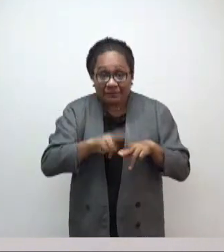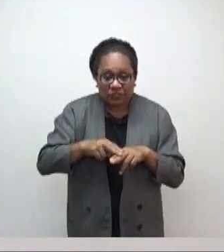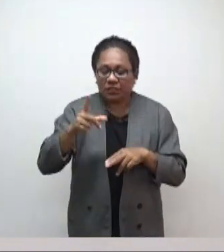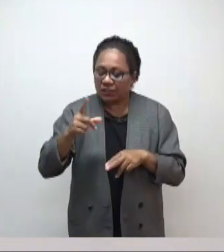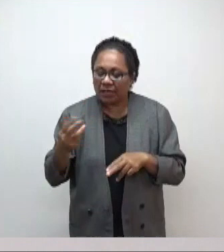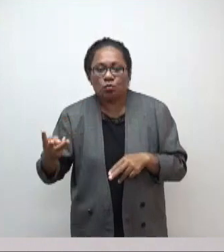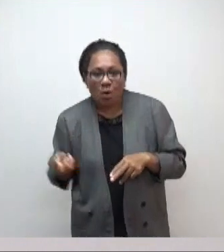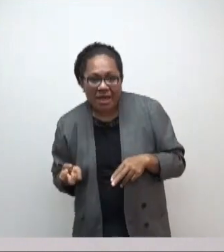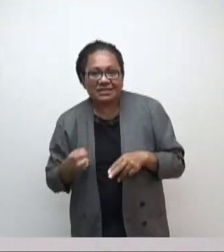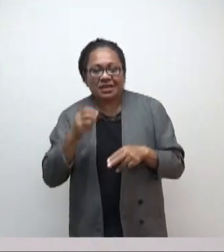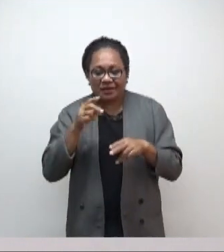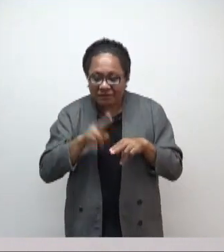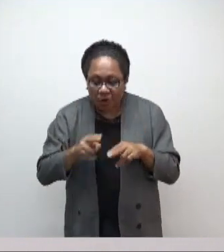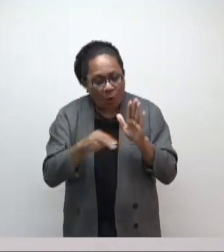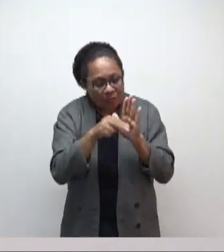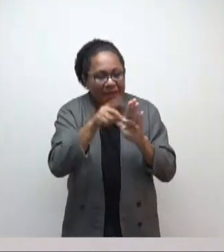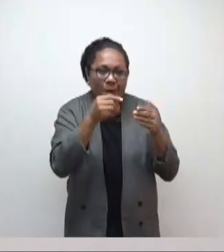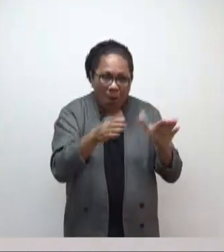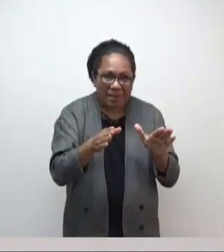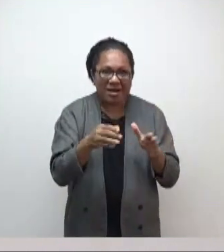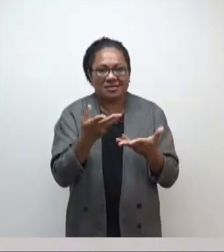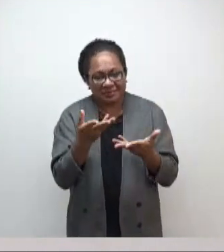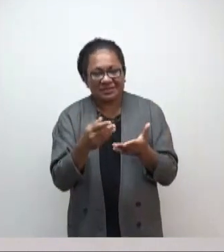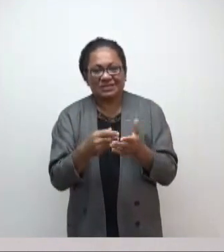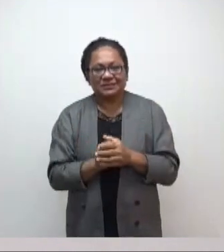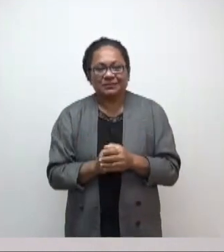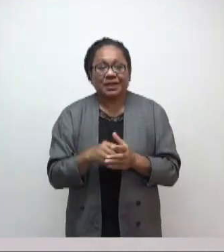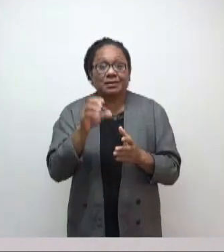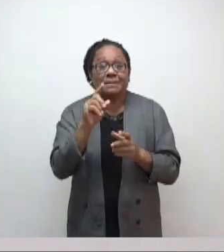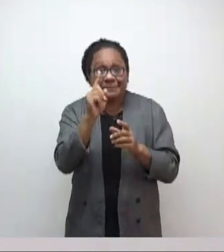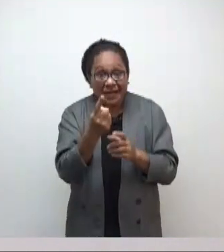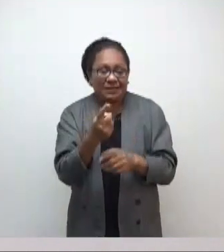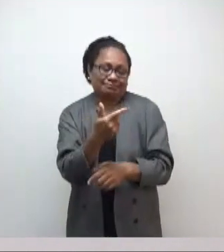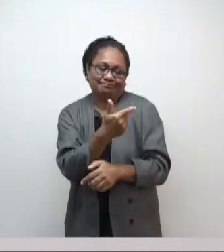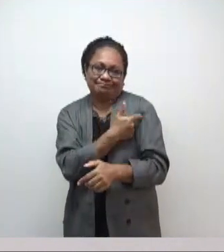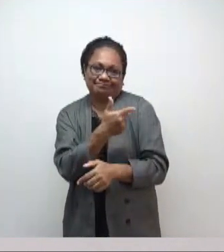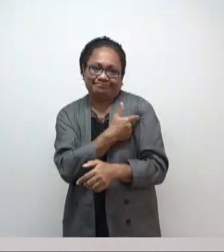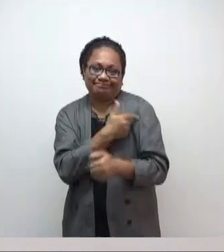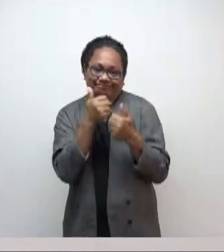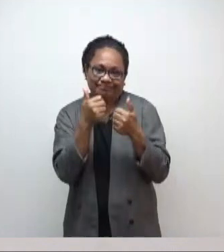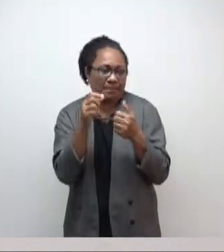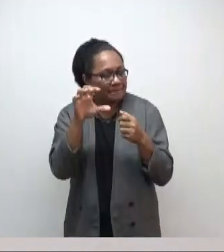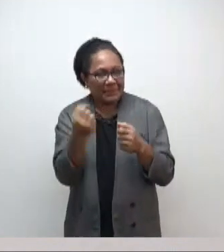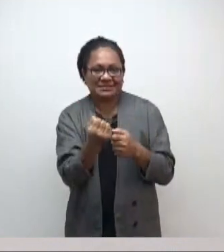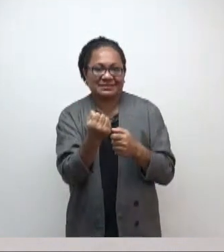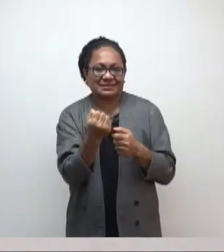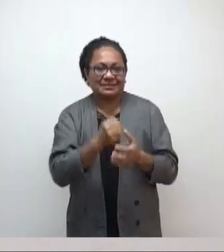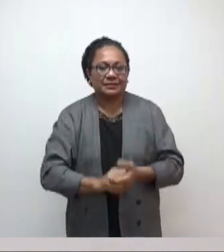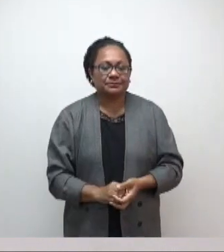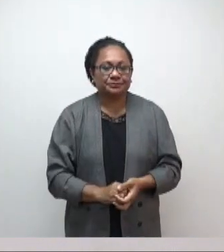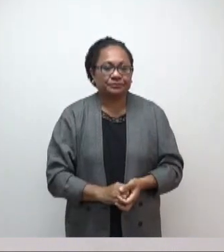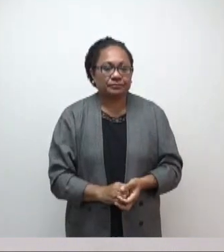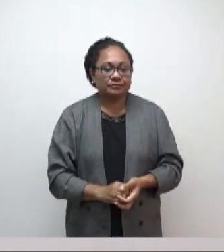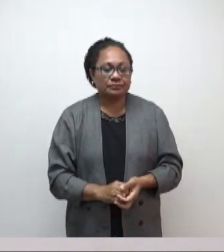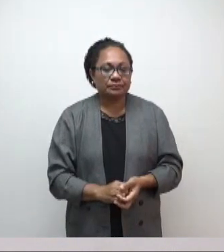It depends on the vaccination rates of other countries, as well as a great deal of work behind the scenes. For Fiji's